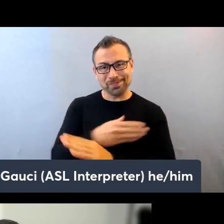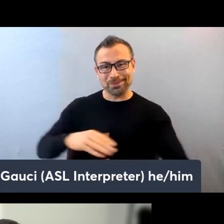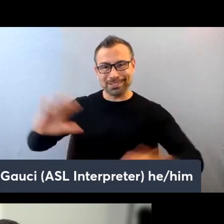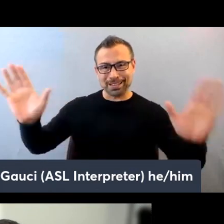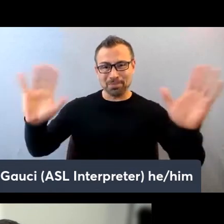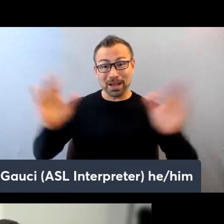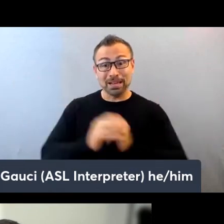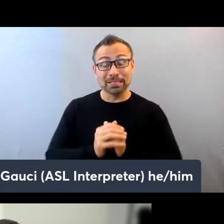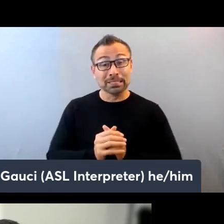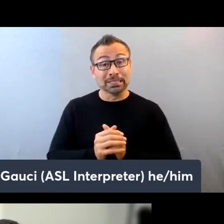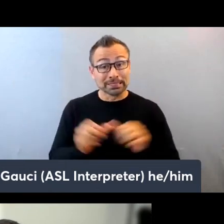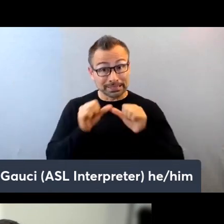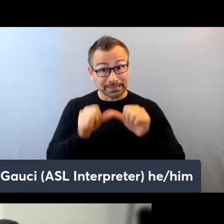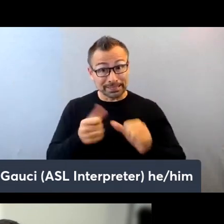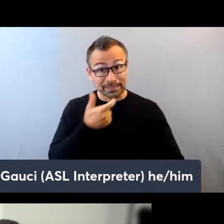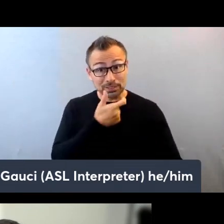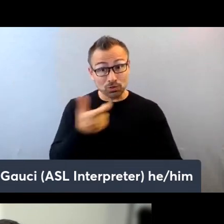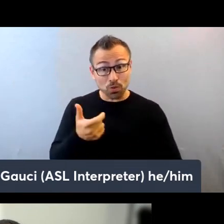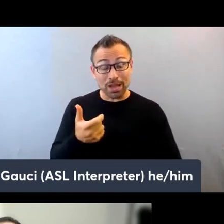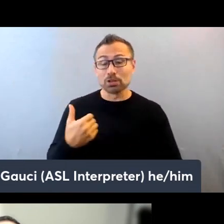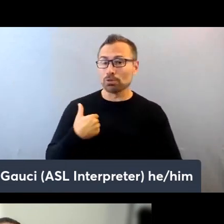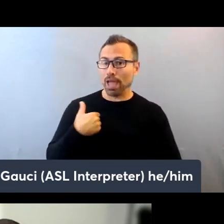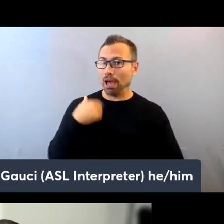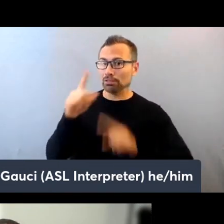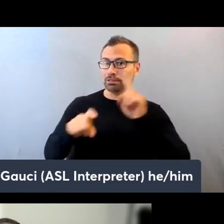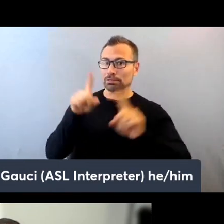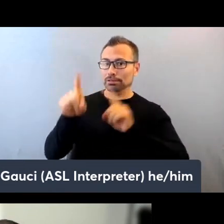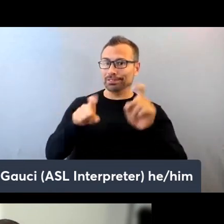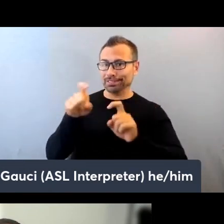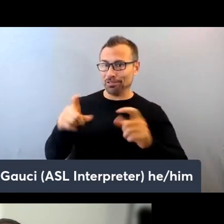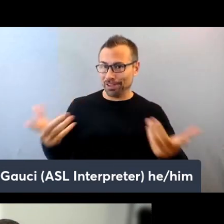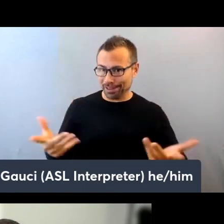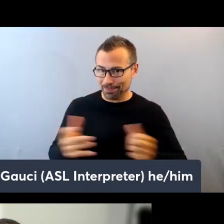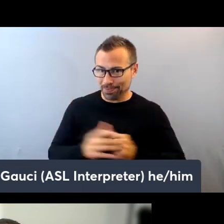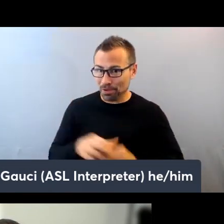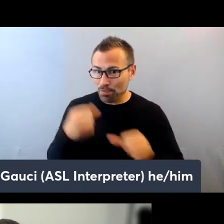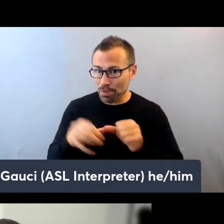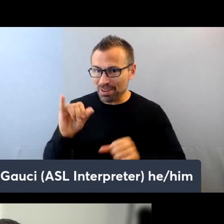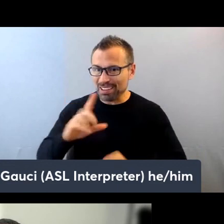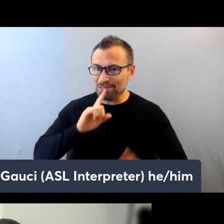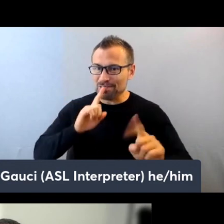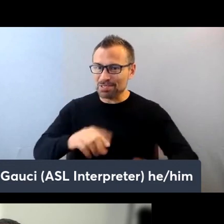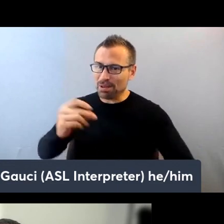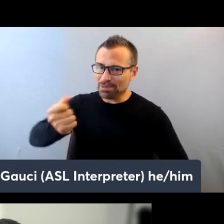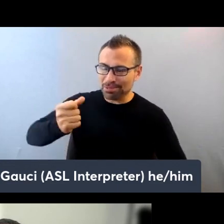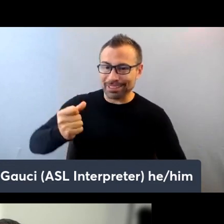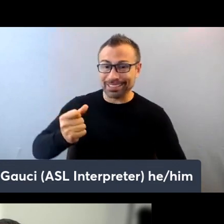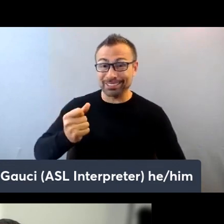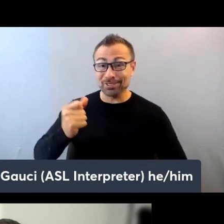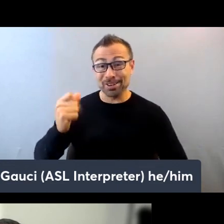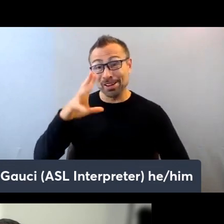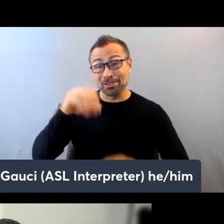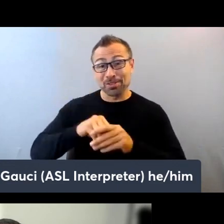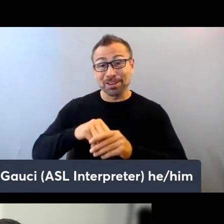please stay watching. We have got a survey running. Remember, the first 50 respondents get a $10 AWS usage credit. So